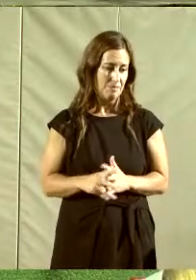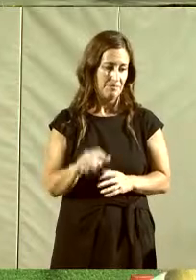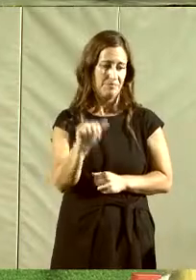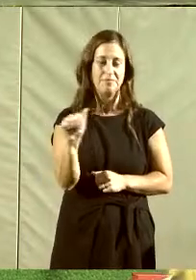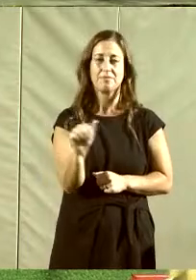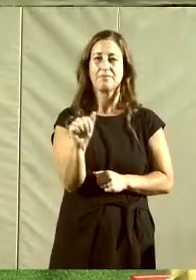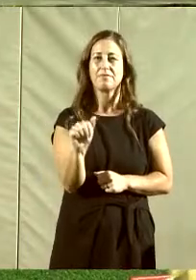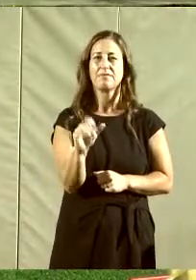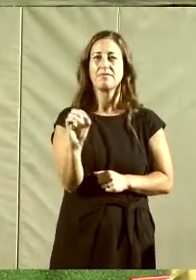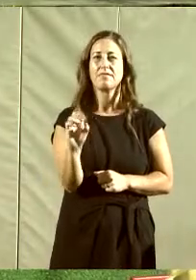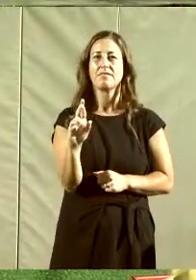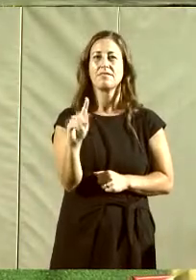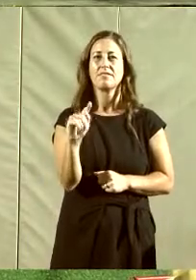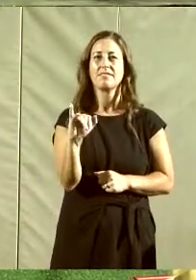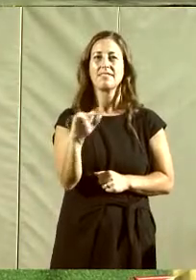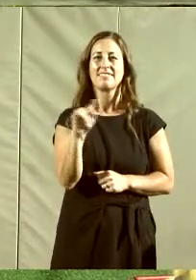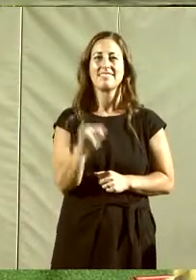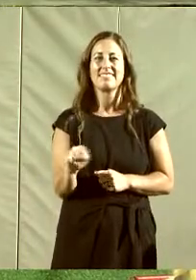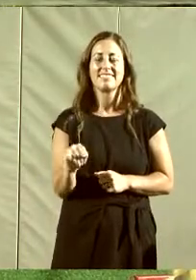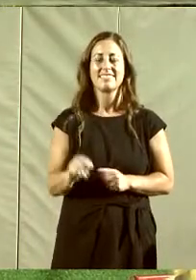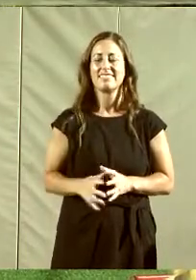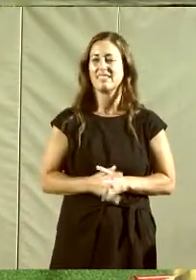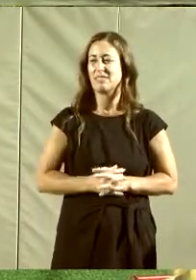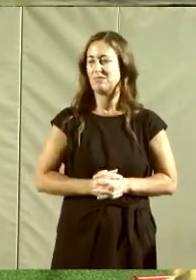Ariana Lily Ortiz.